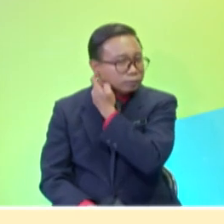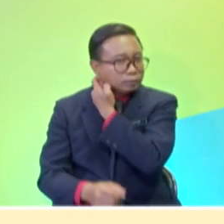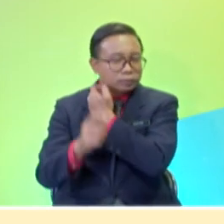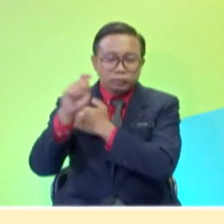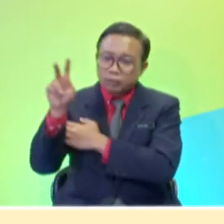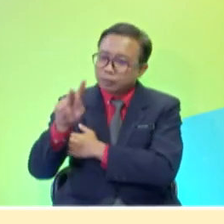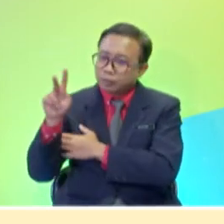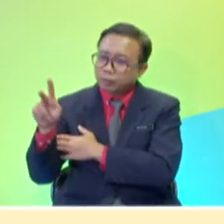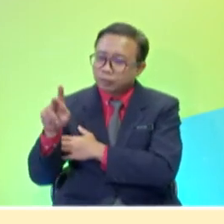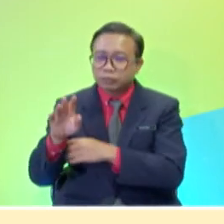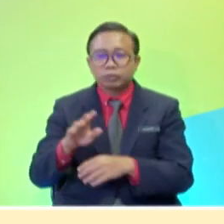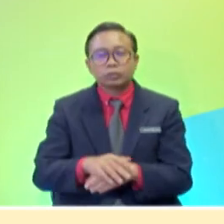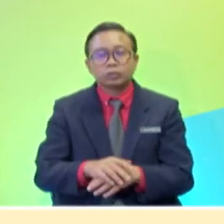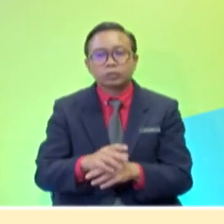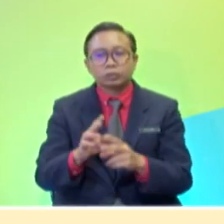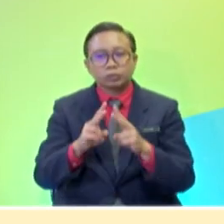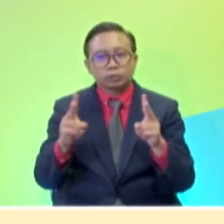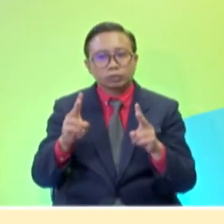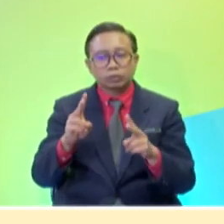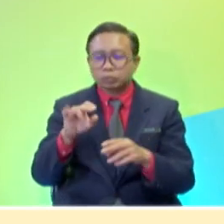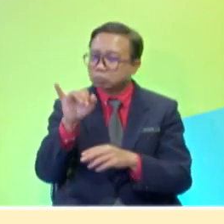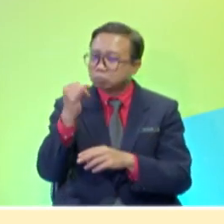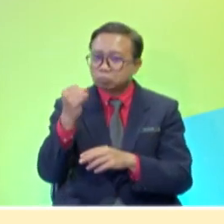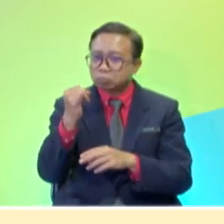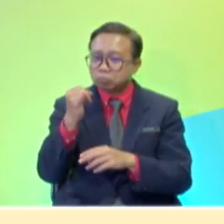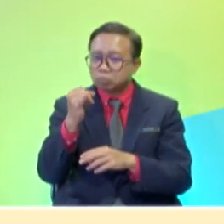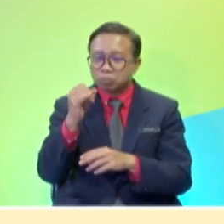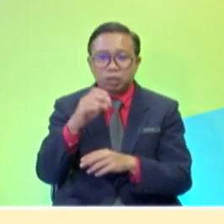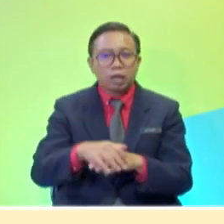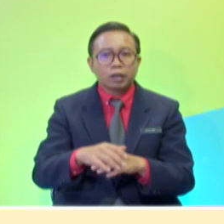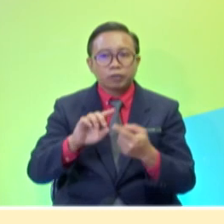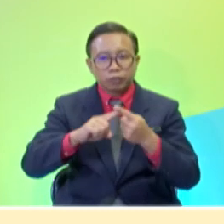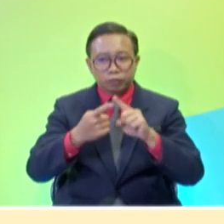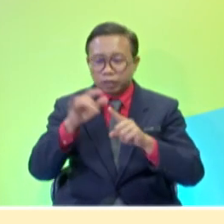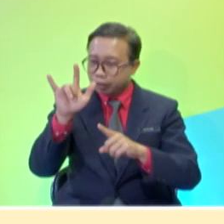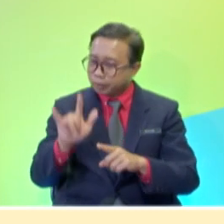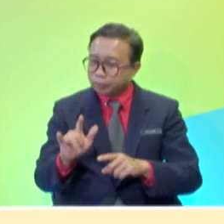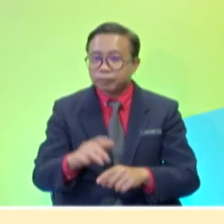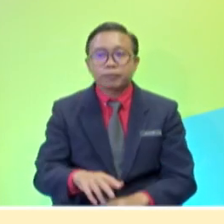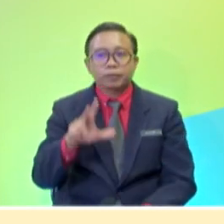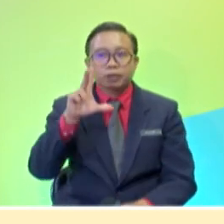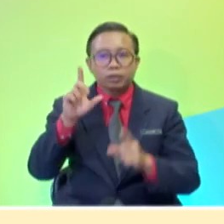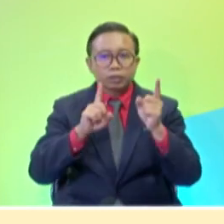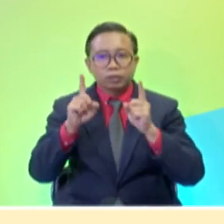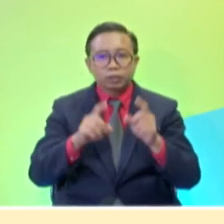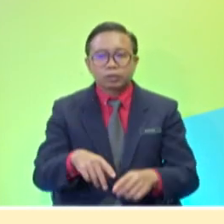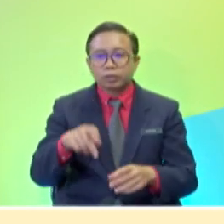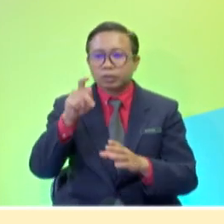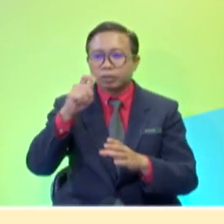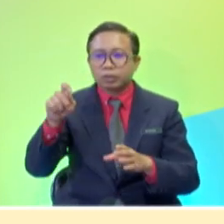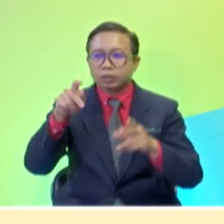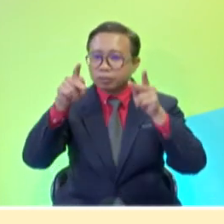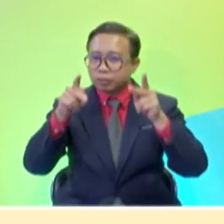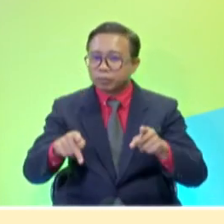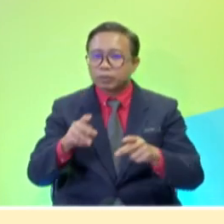bit unfriendly. Wonderful! Yay! 3 stars for you. That's correct. The people